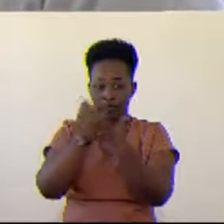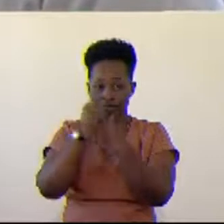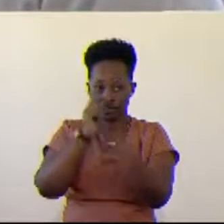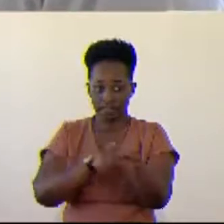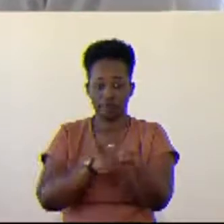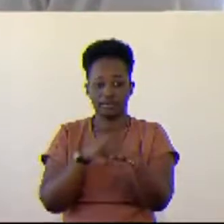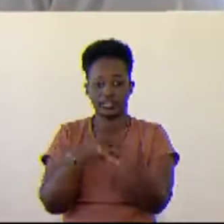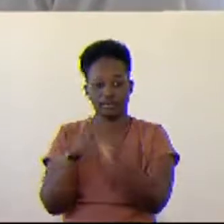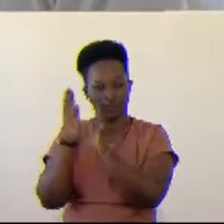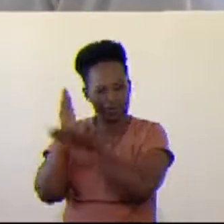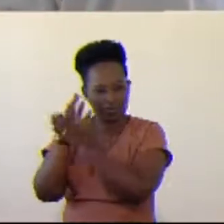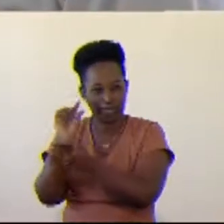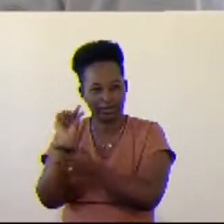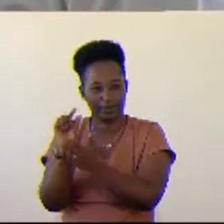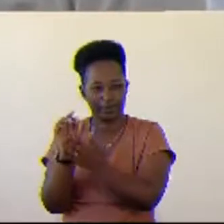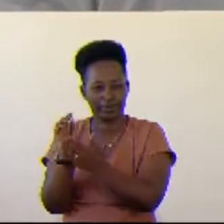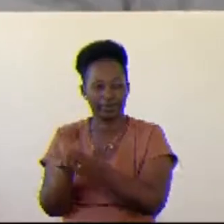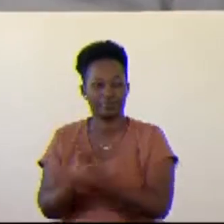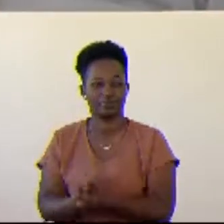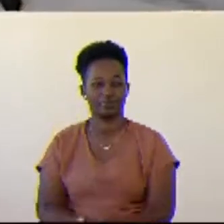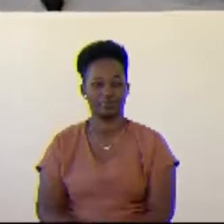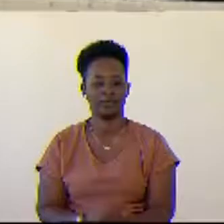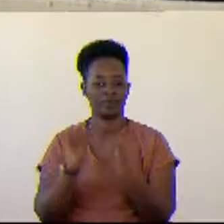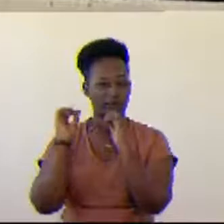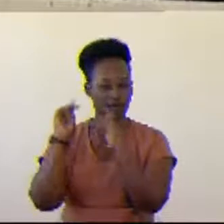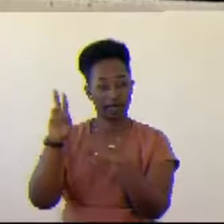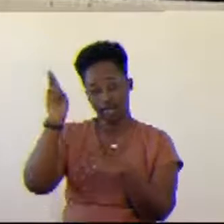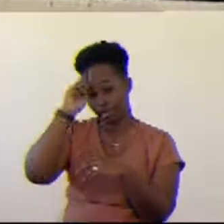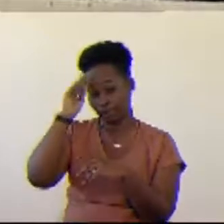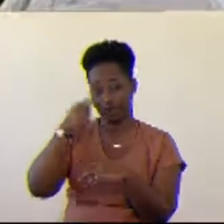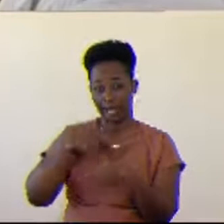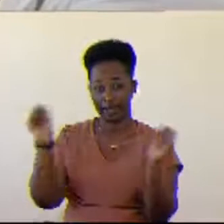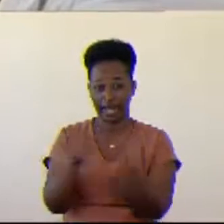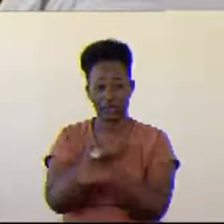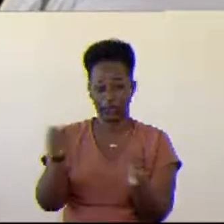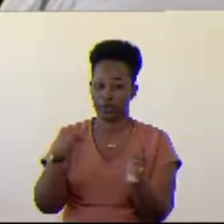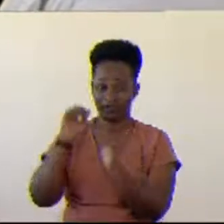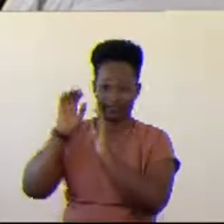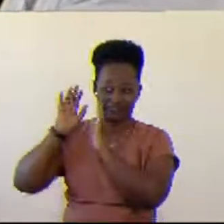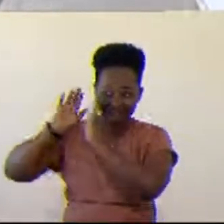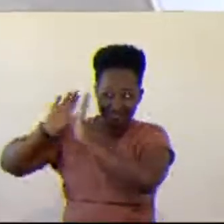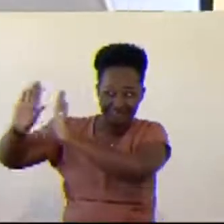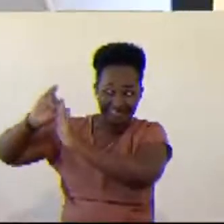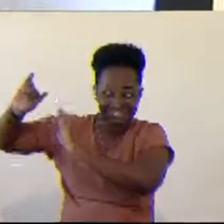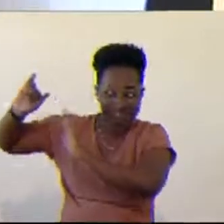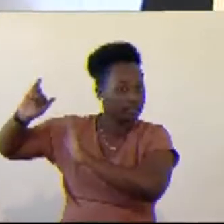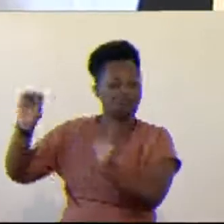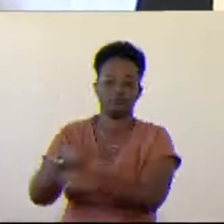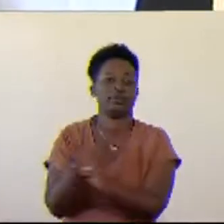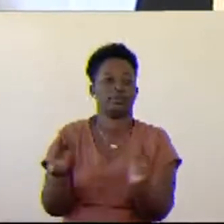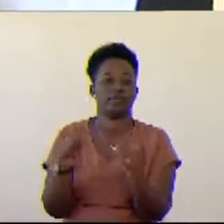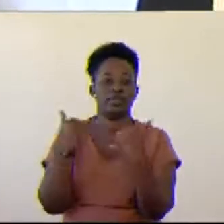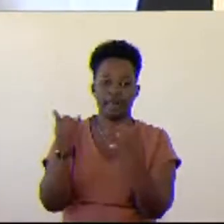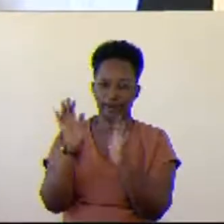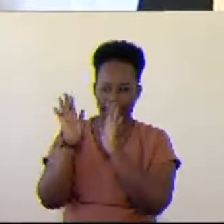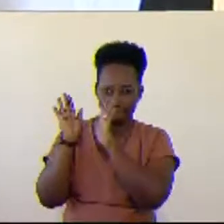going to help it to come to rest, okay? Right. Remember, I can't force it to rest here, can I? I can't. So let me just